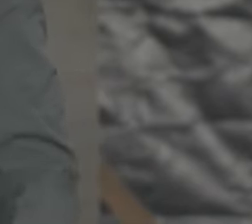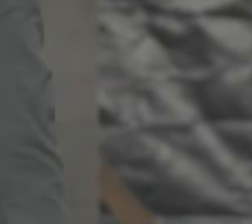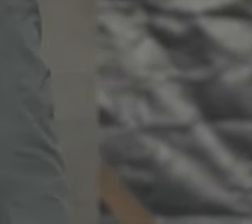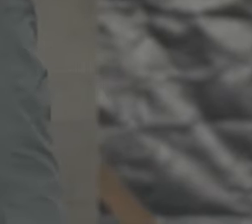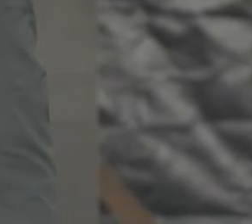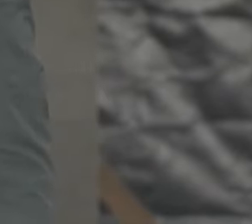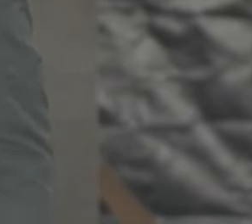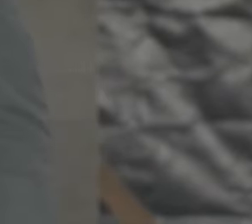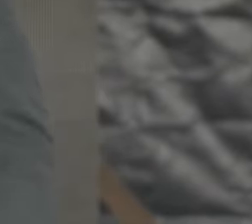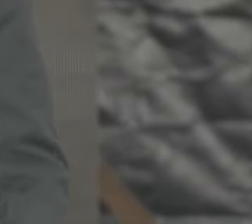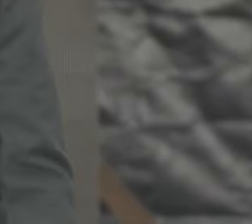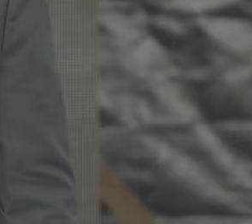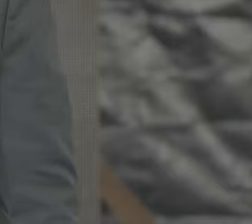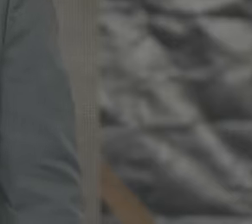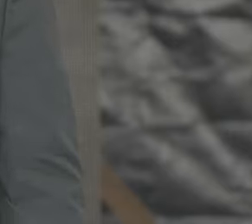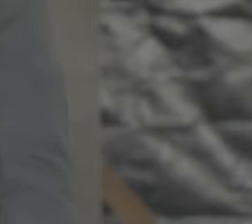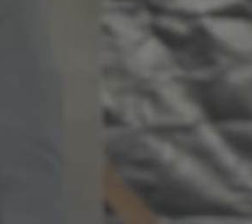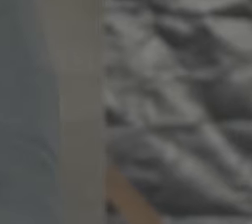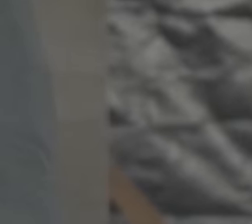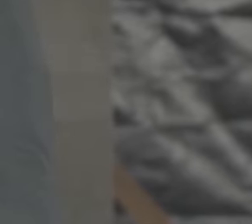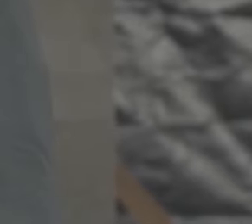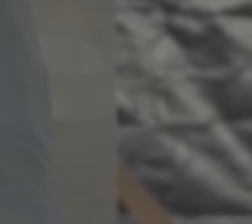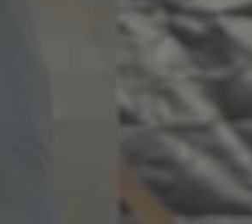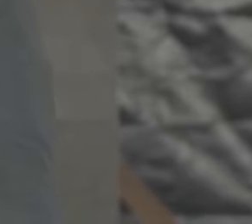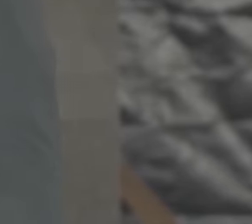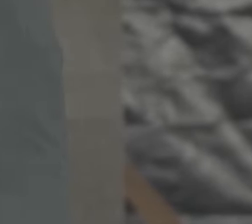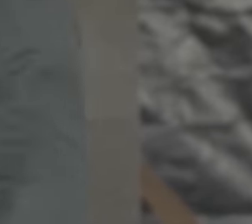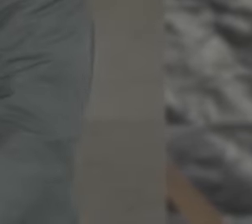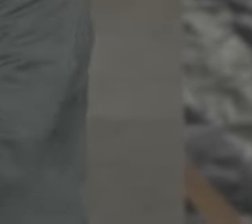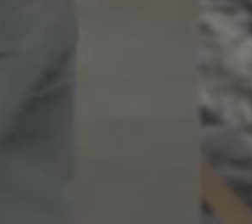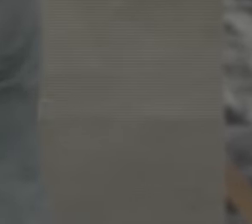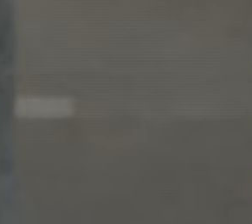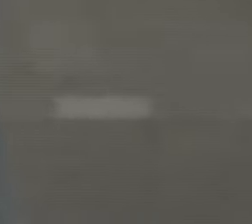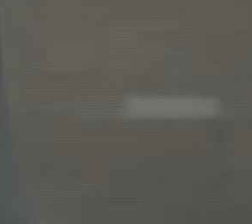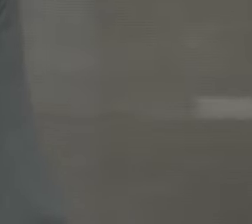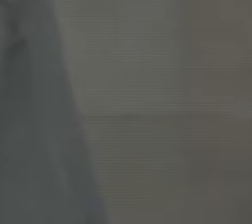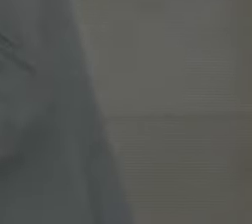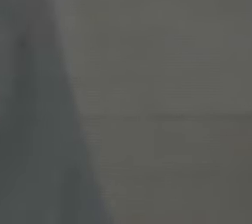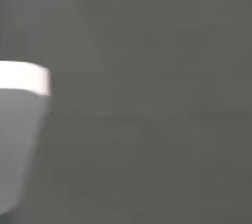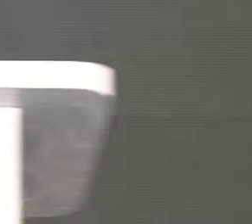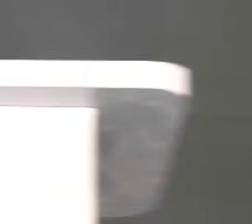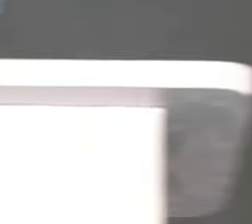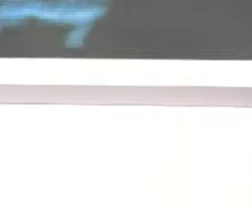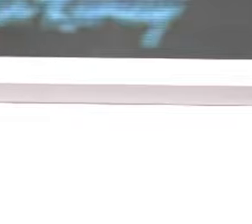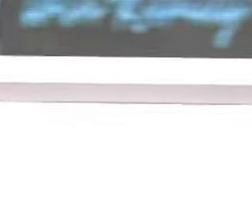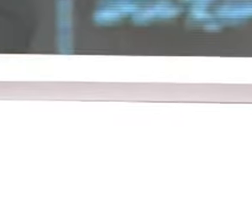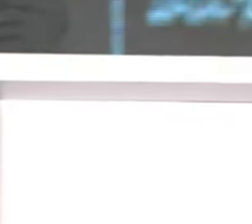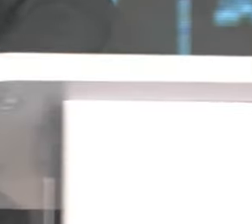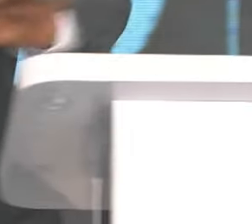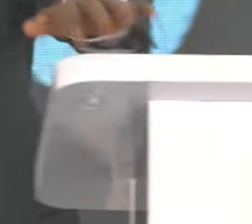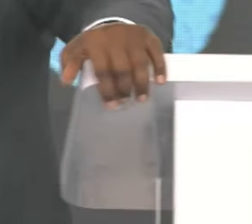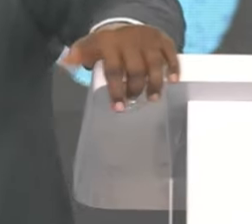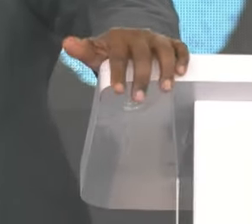call beautiful are driven away by the husband? The husband doesn't see the beauty,